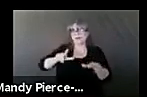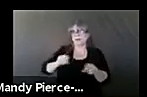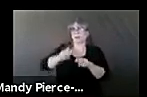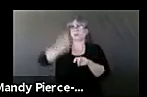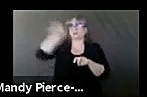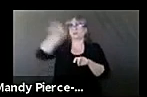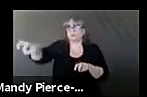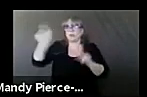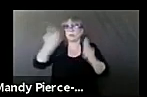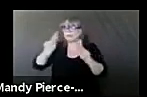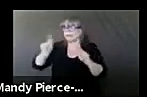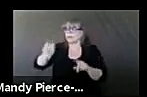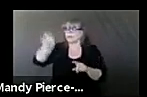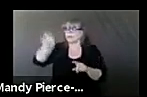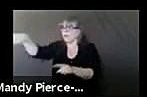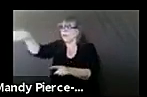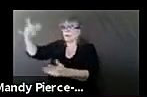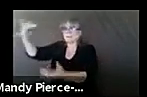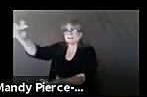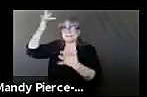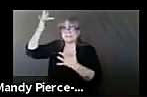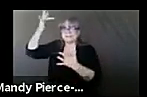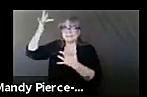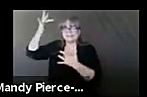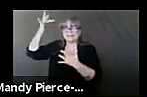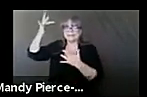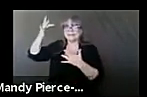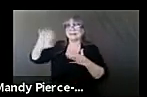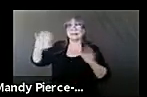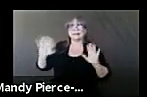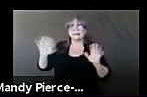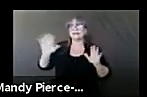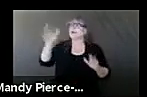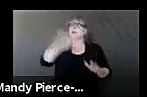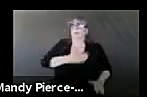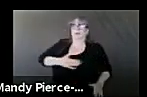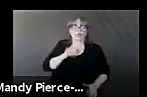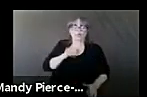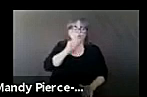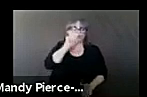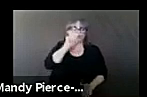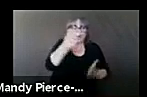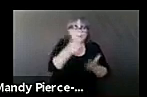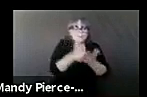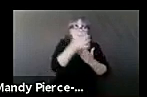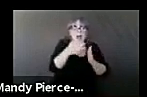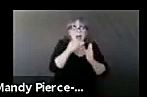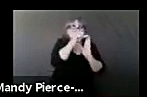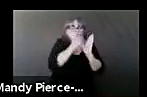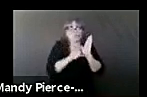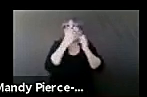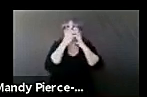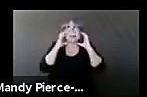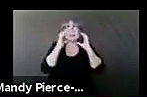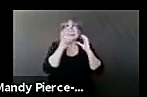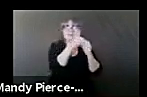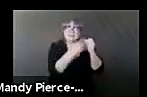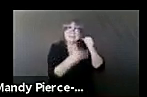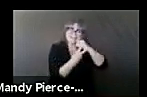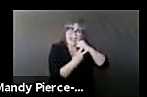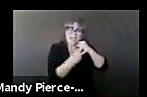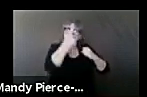buy surgical masks. Save those for our healthcare workers and our first responders. You can go online to